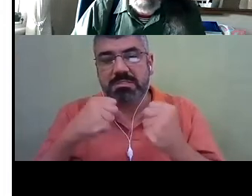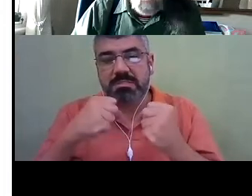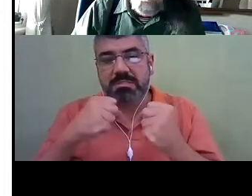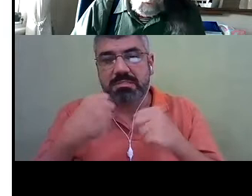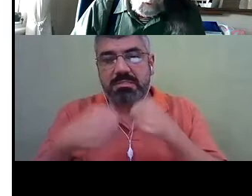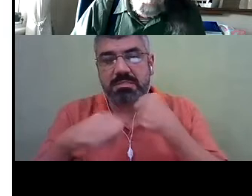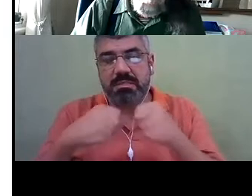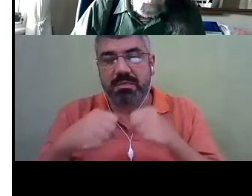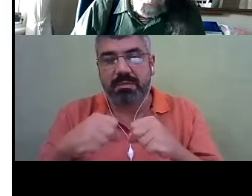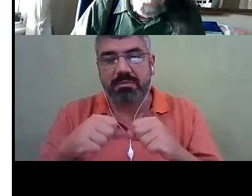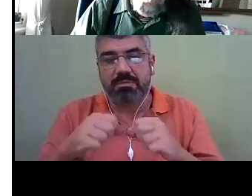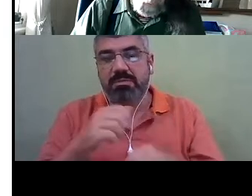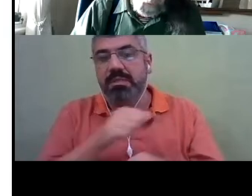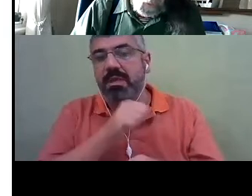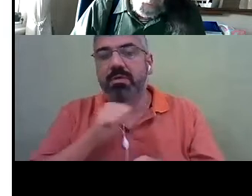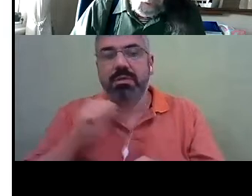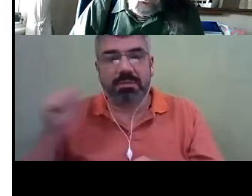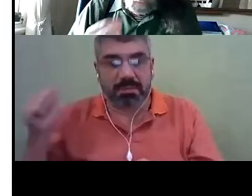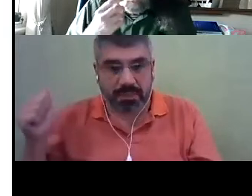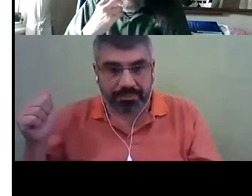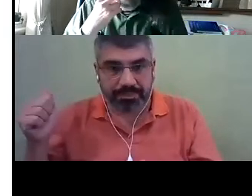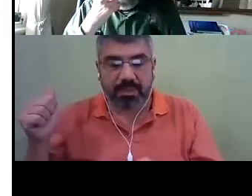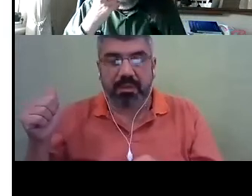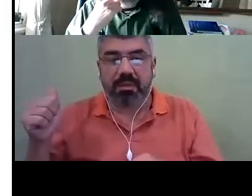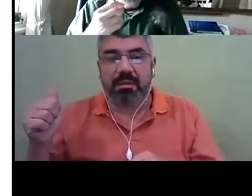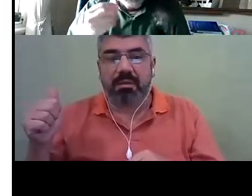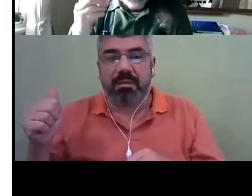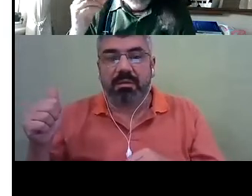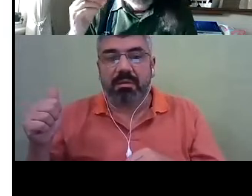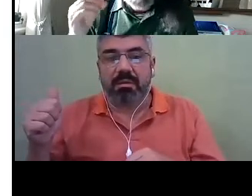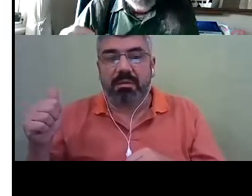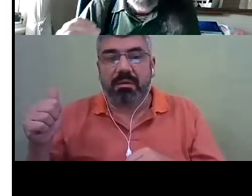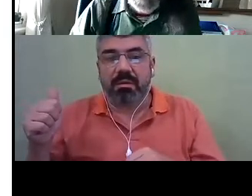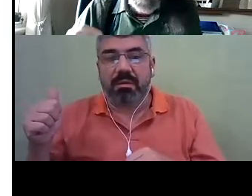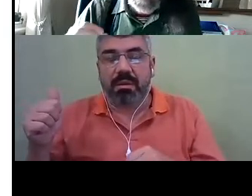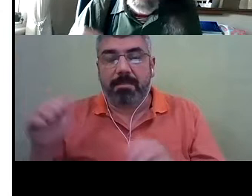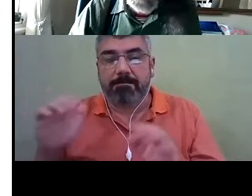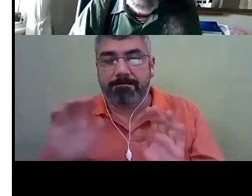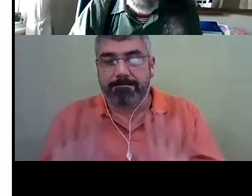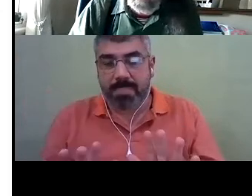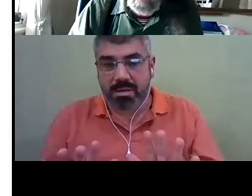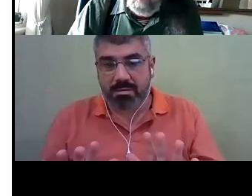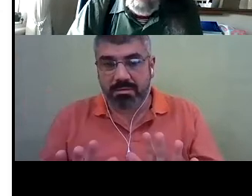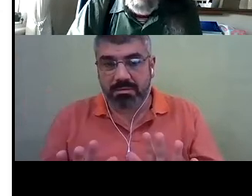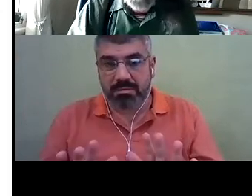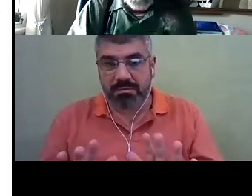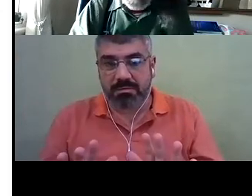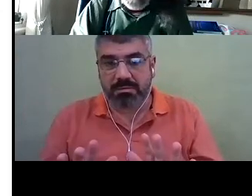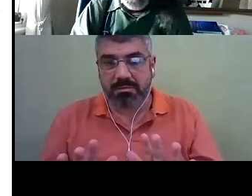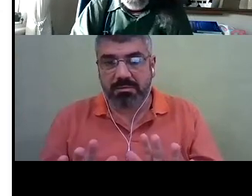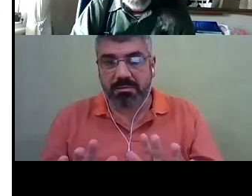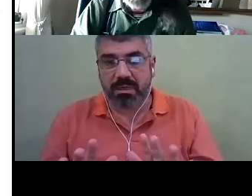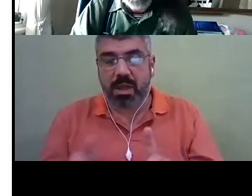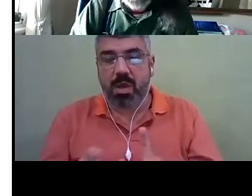right? So it's always an art, but you have to find a contradiction because of